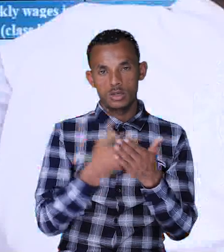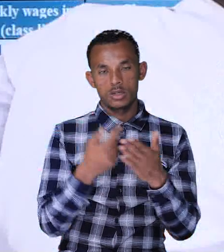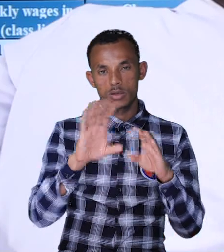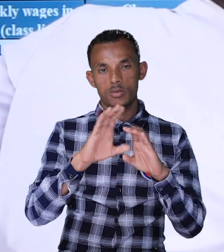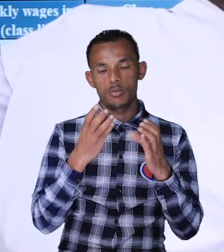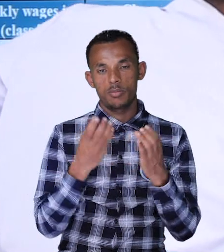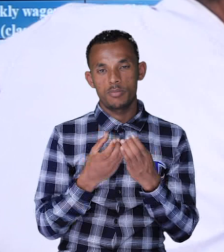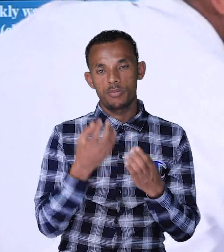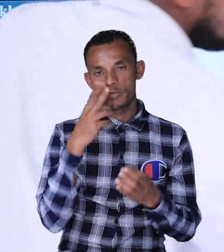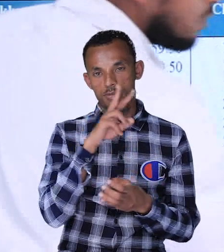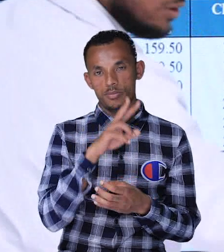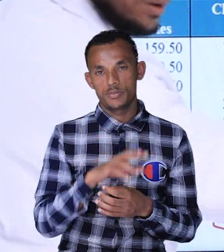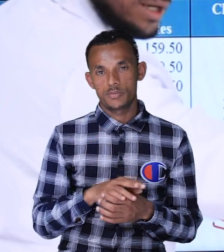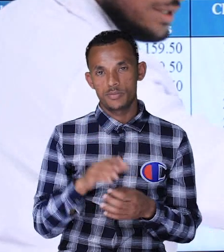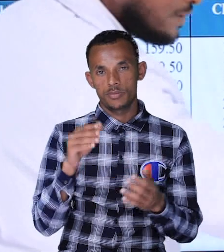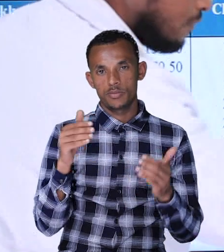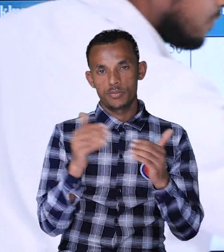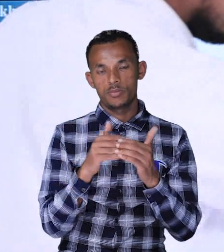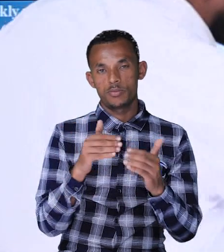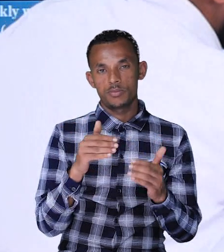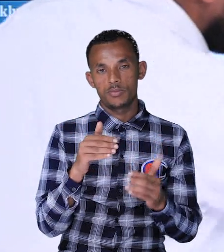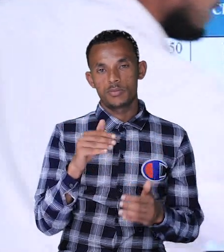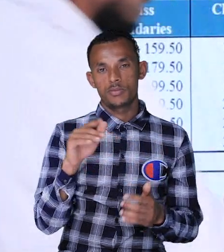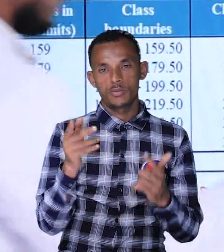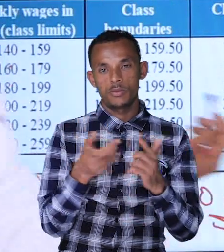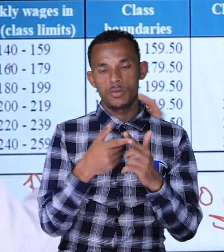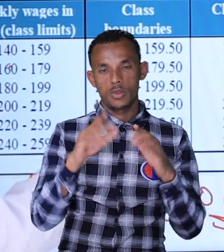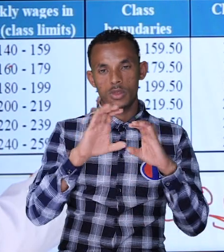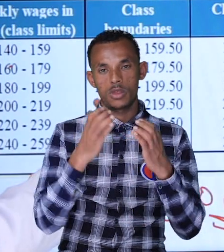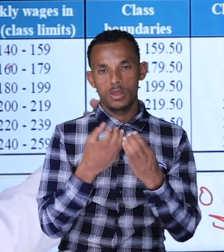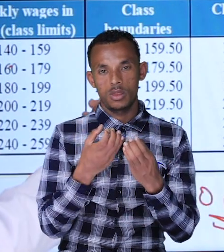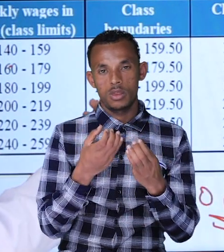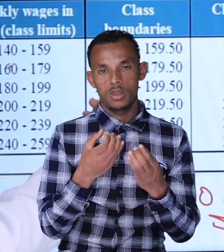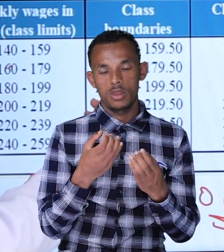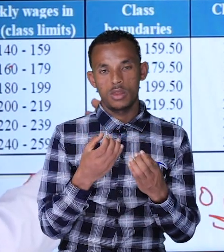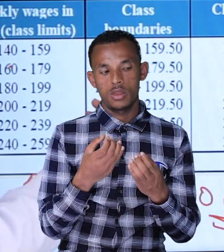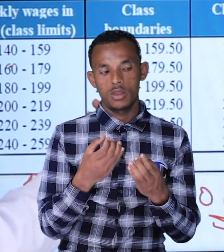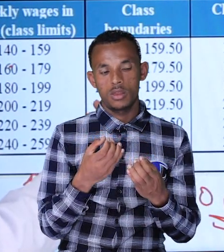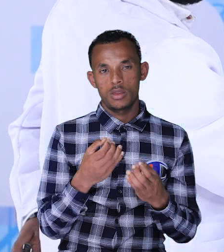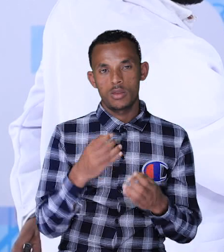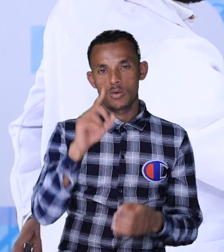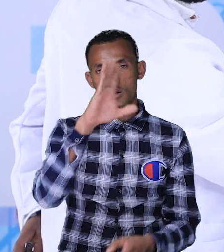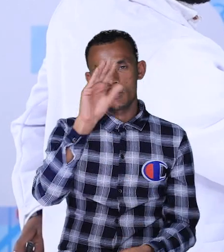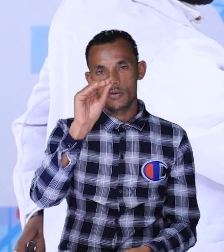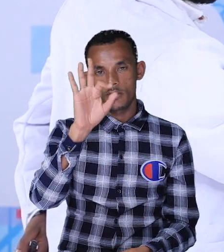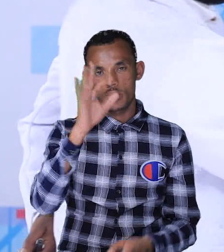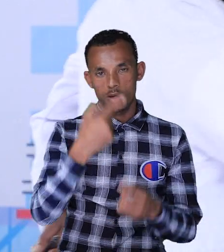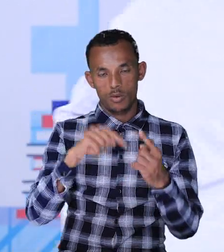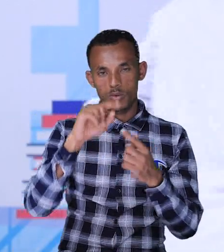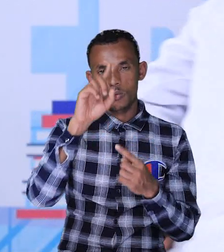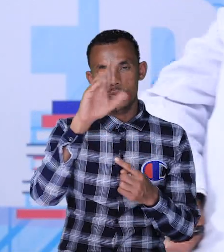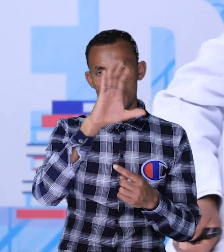bar. You continue like this for the second class. Second class from 159 to